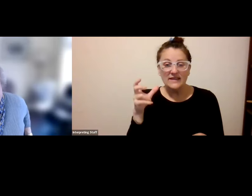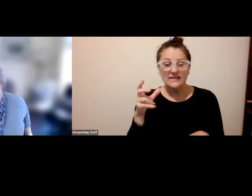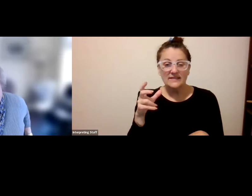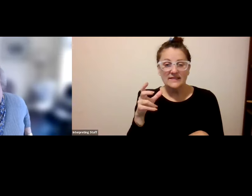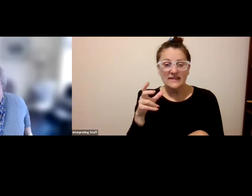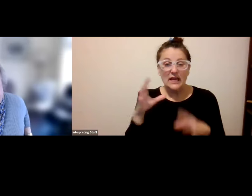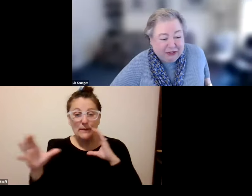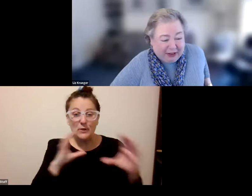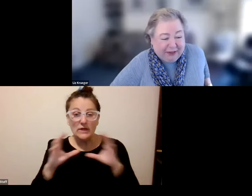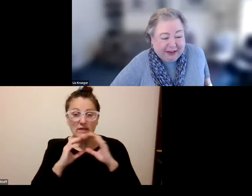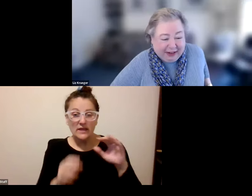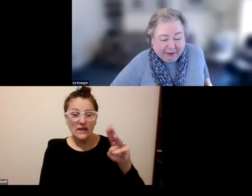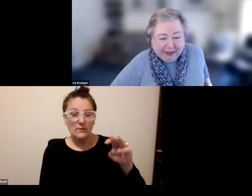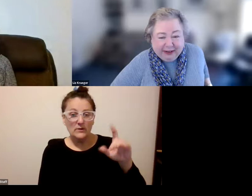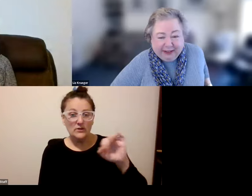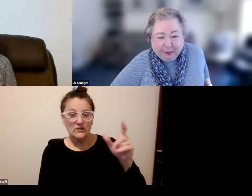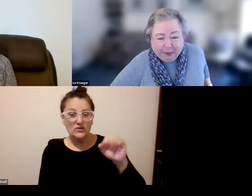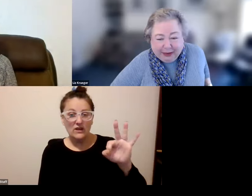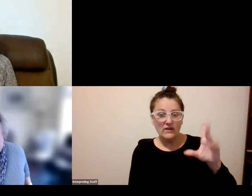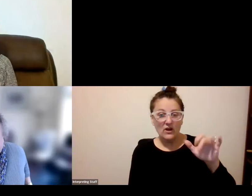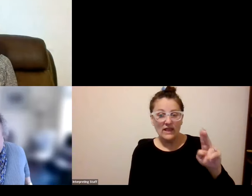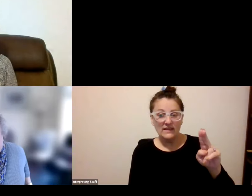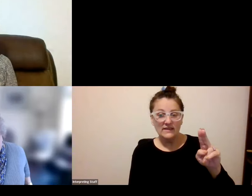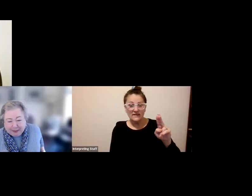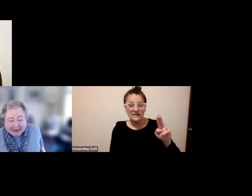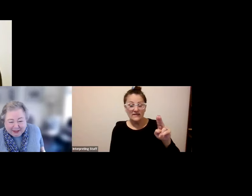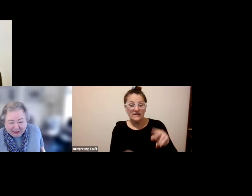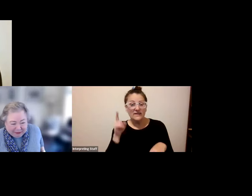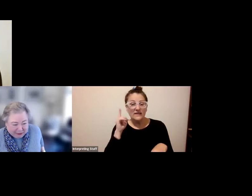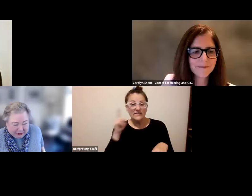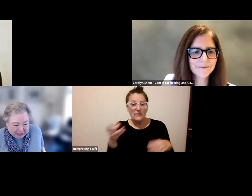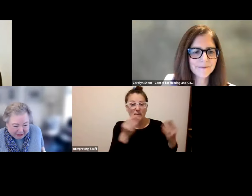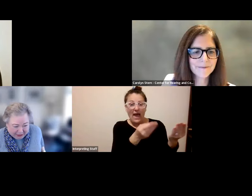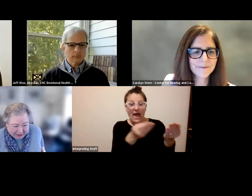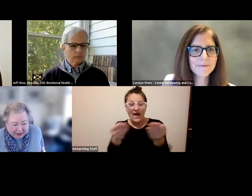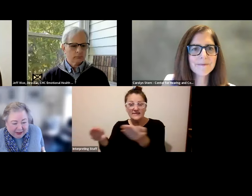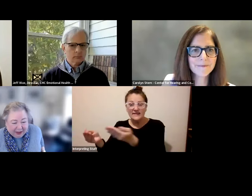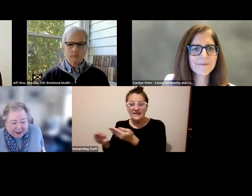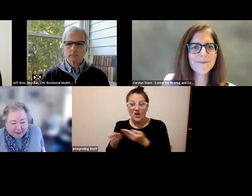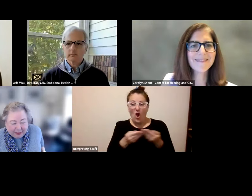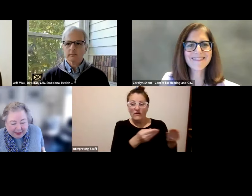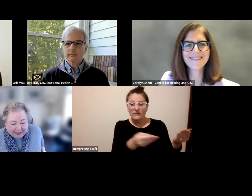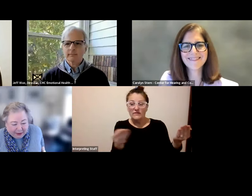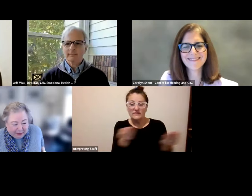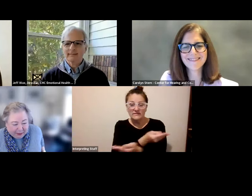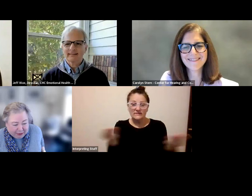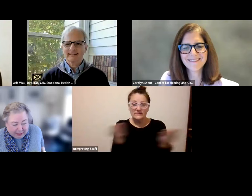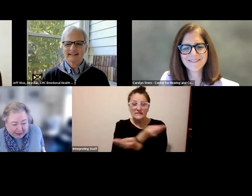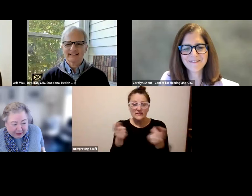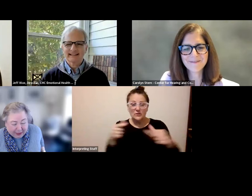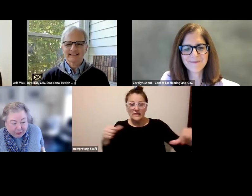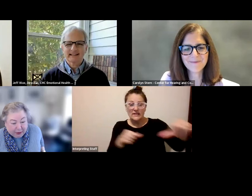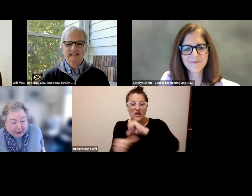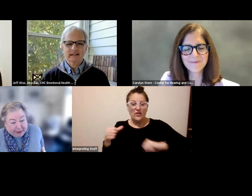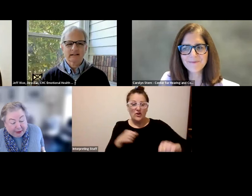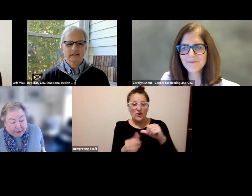uh michelle jeff and carolyn and they will be sort of passing it off to each other um and they're going to